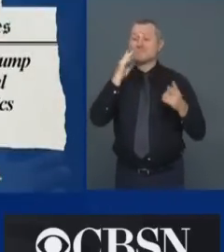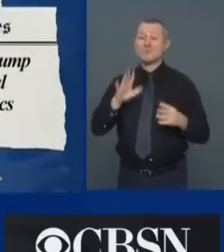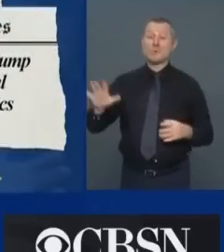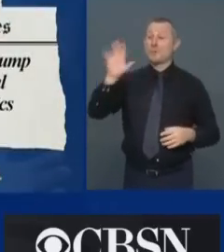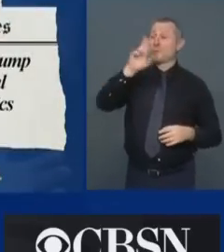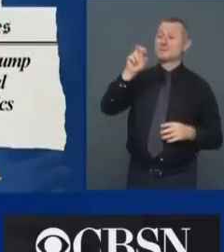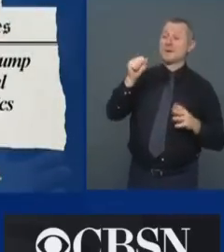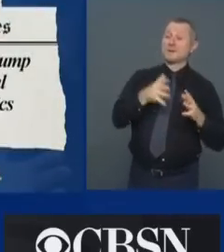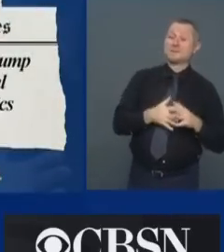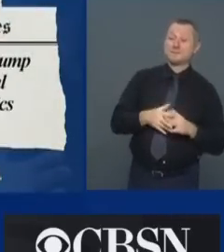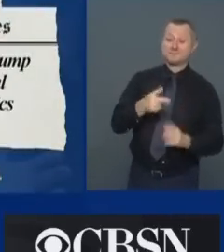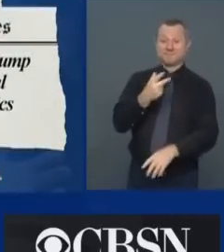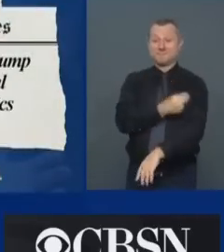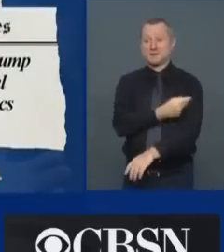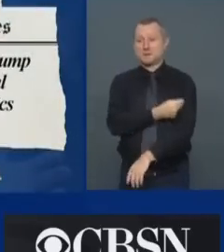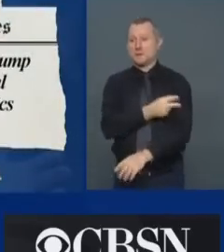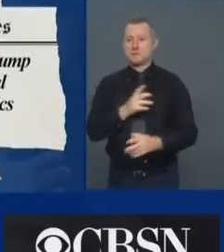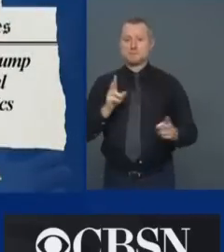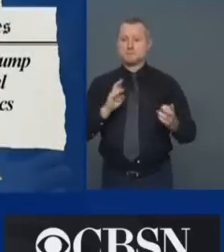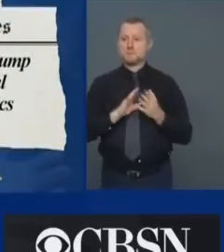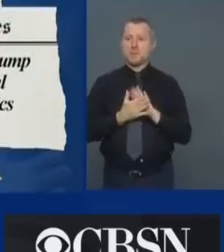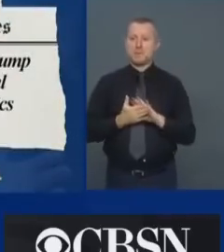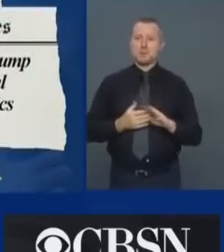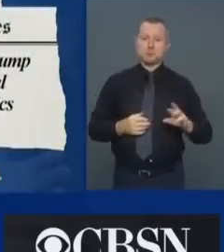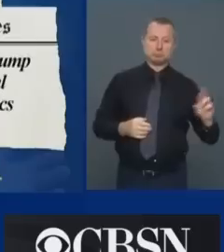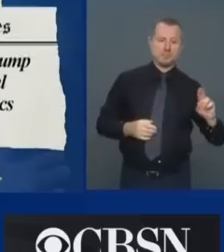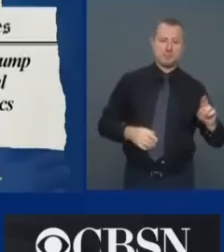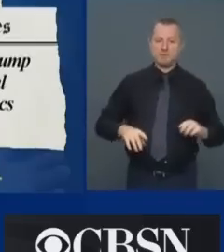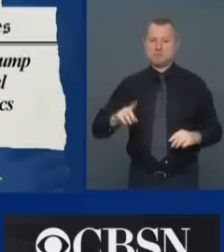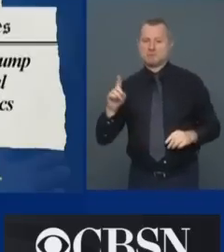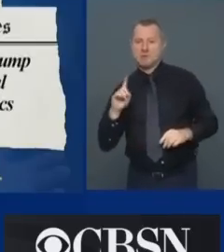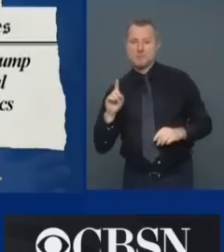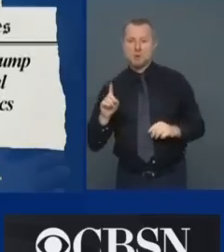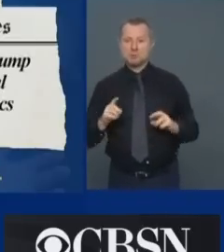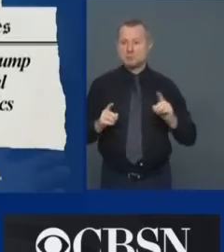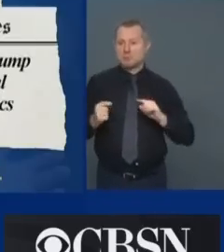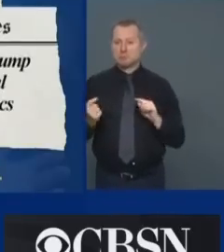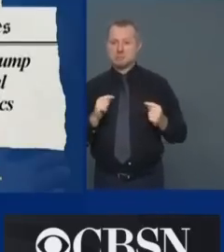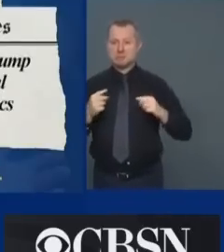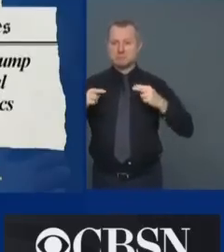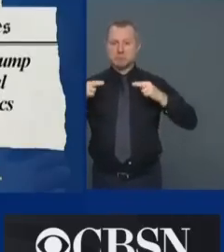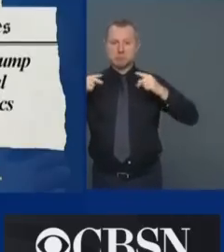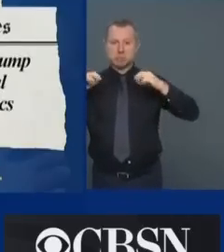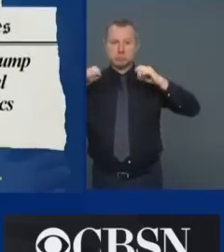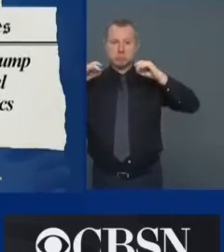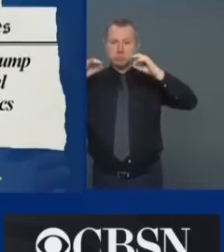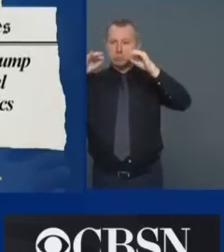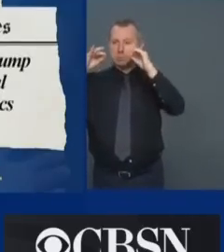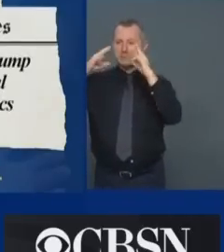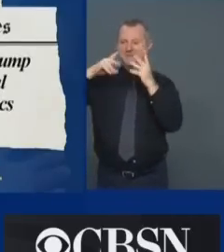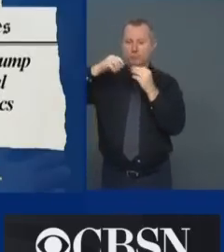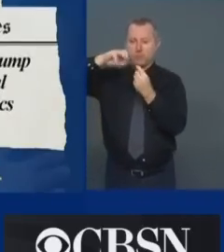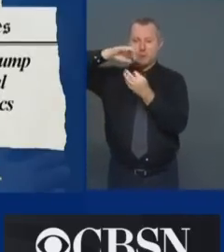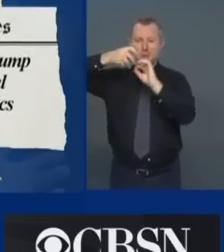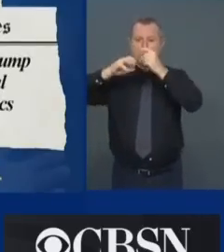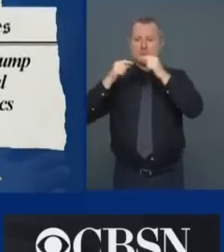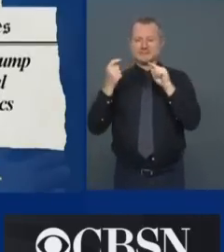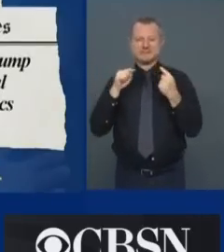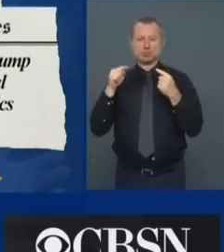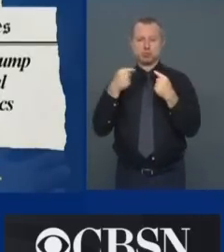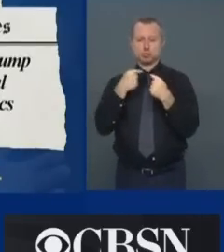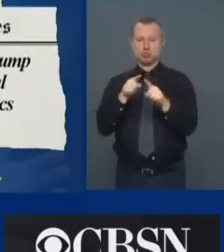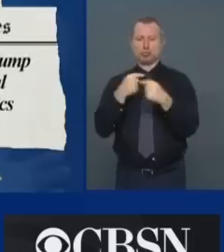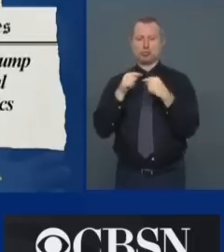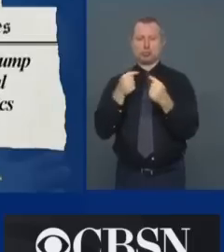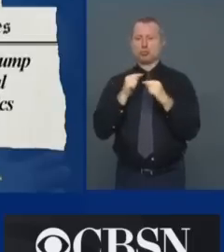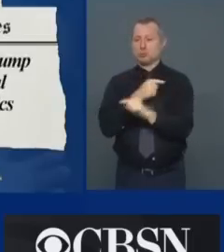partisan, and it's questioned, and there's controversy about it. The way the federal government has handled the vaccine,